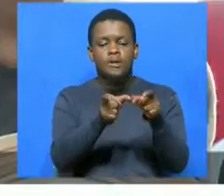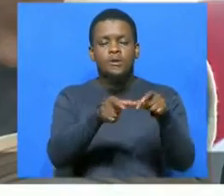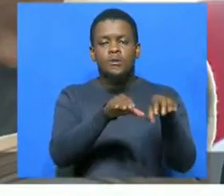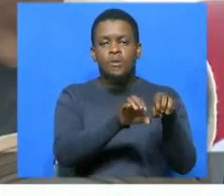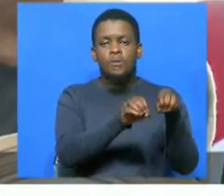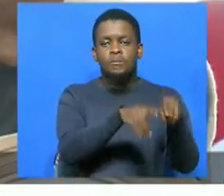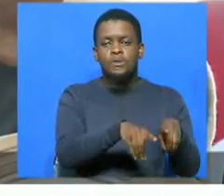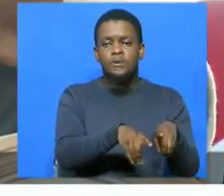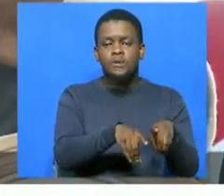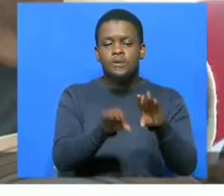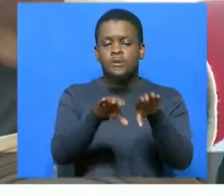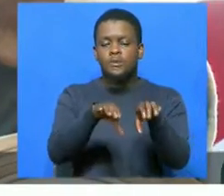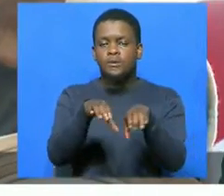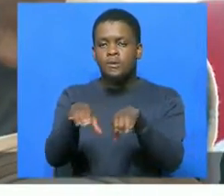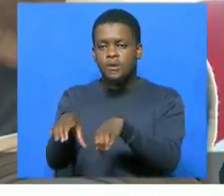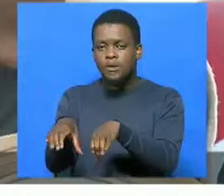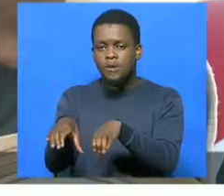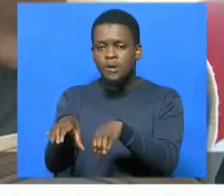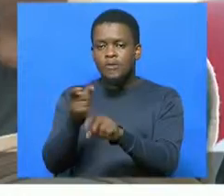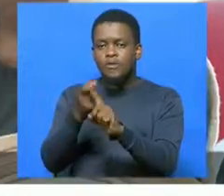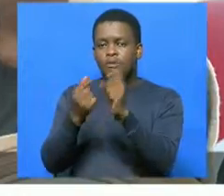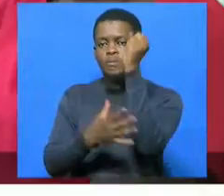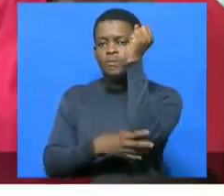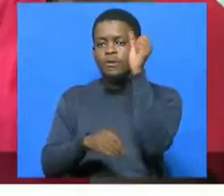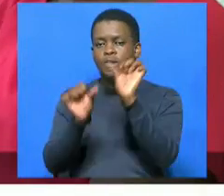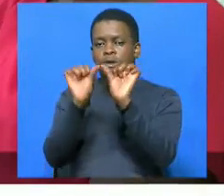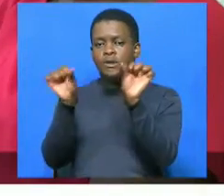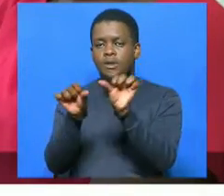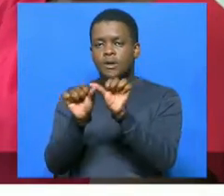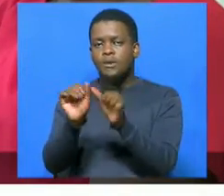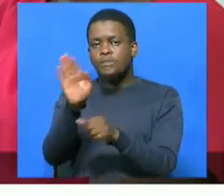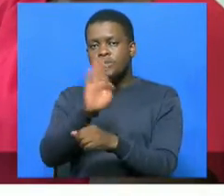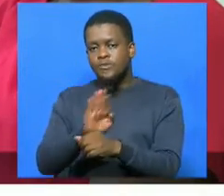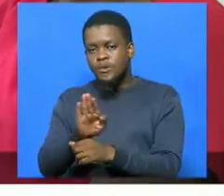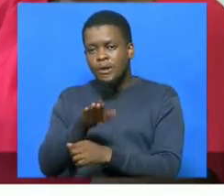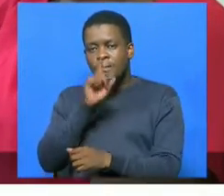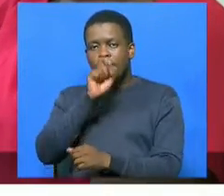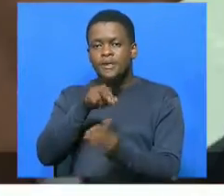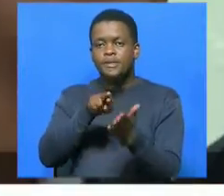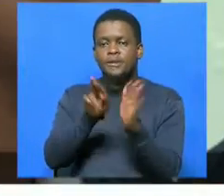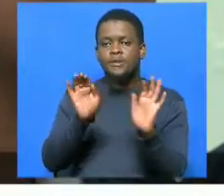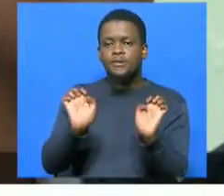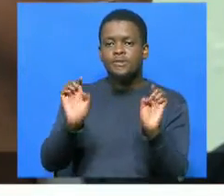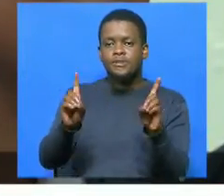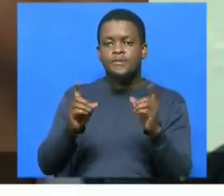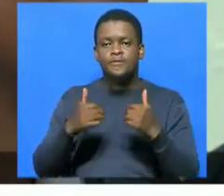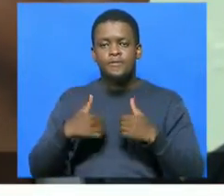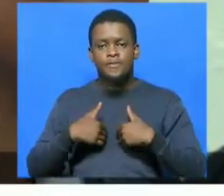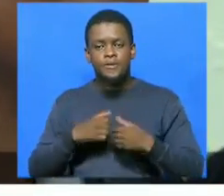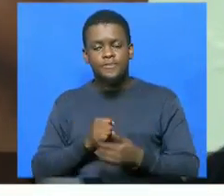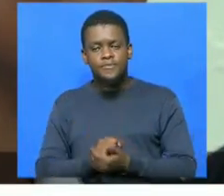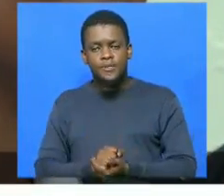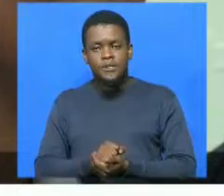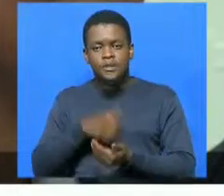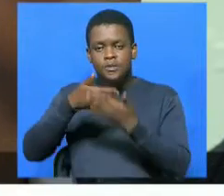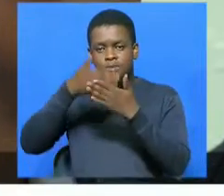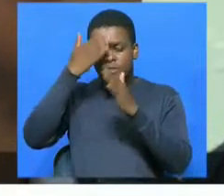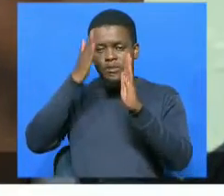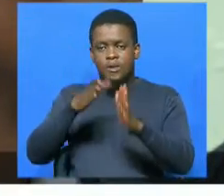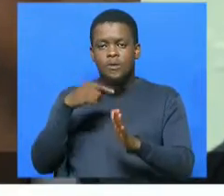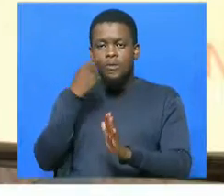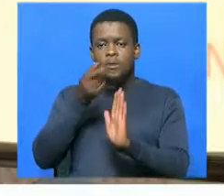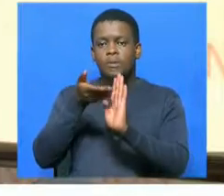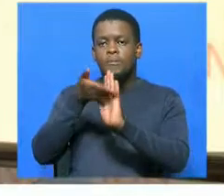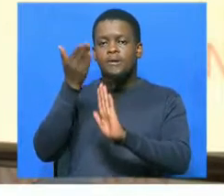children from extreme remote areas of Botswana a chance to be in a nurturing educational environment. Our top achievers defeated the odds.